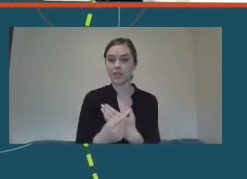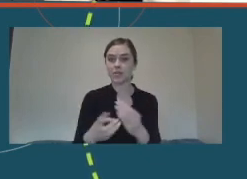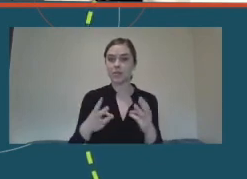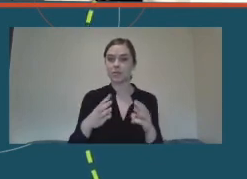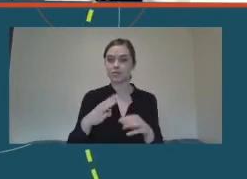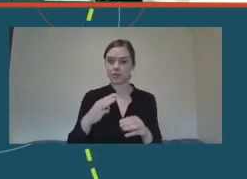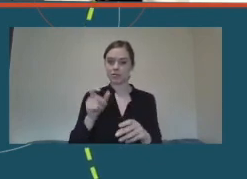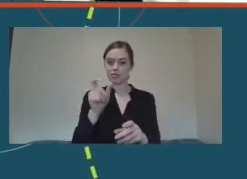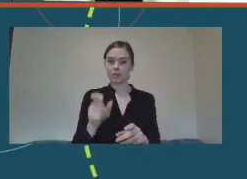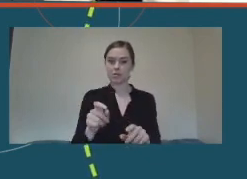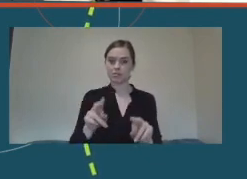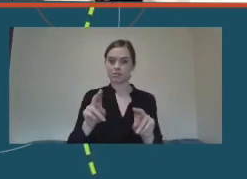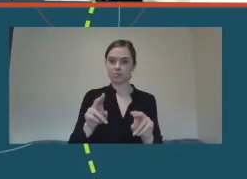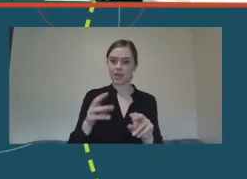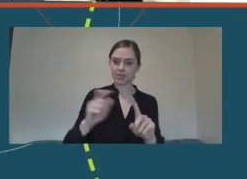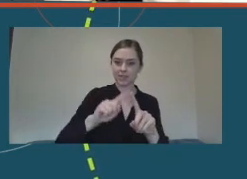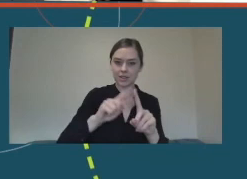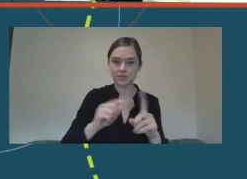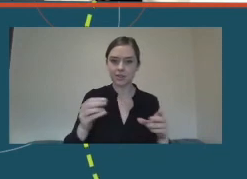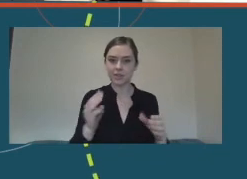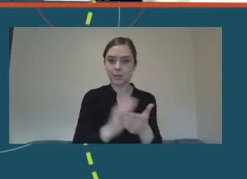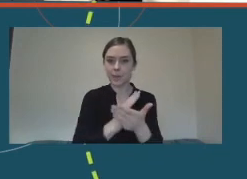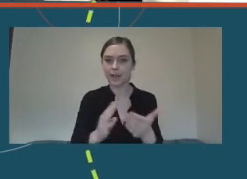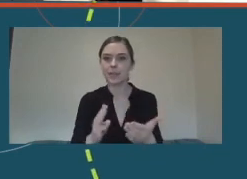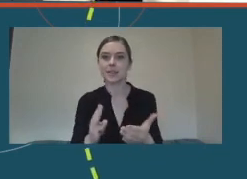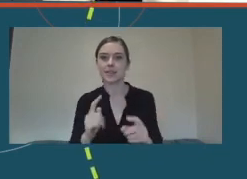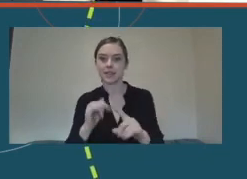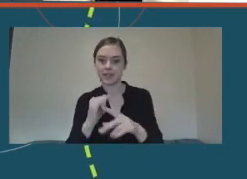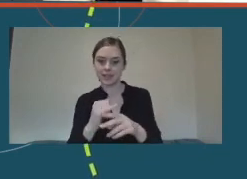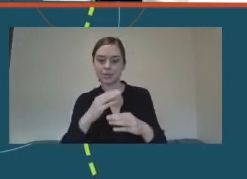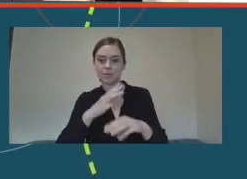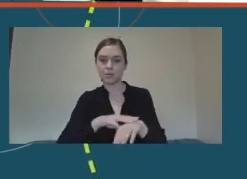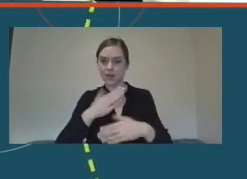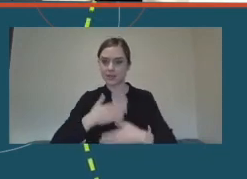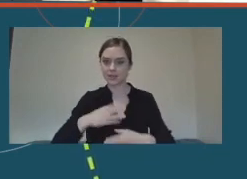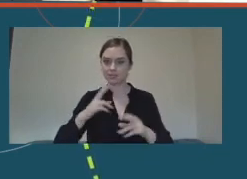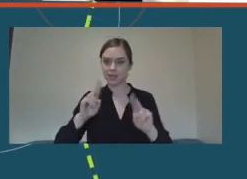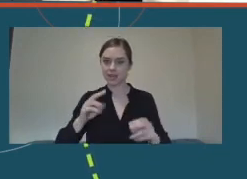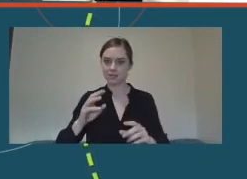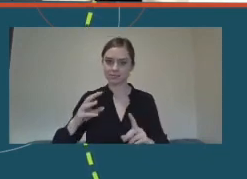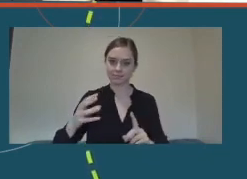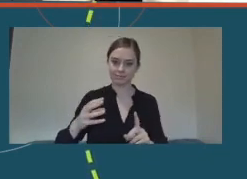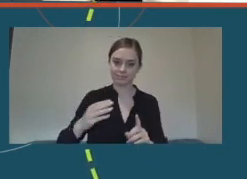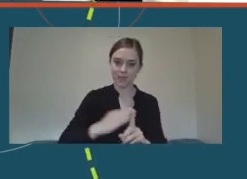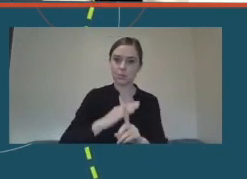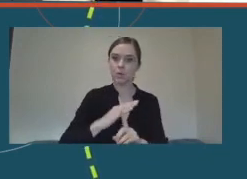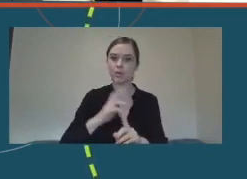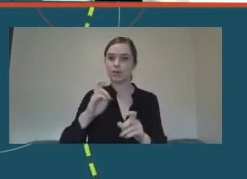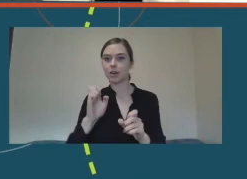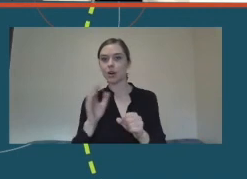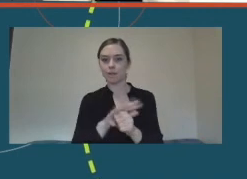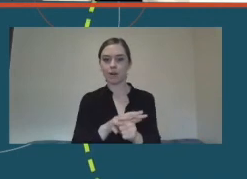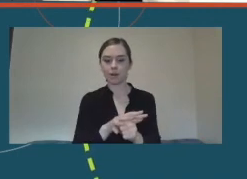the elements of wellness may become a portal to recovery. And in many respects, the most effective way to do this is to immerse